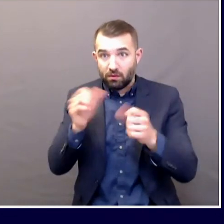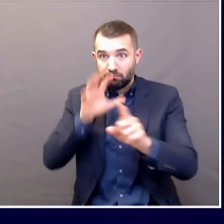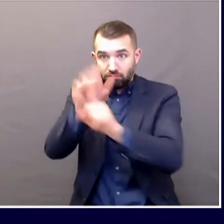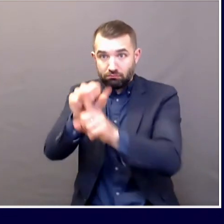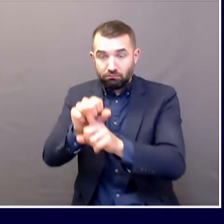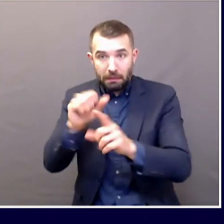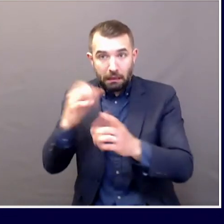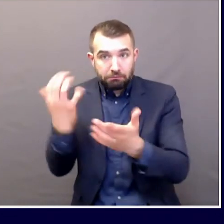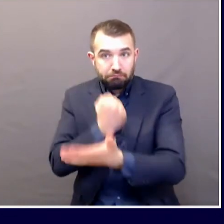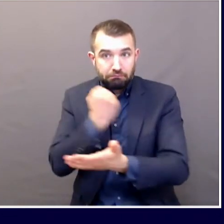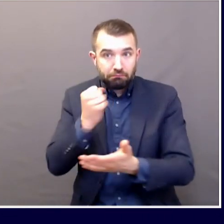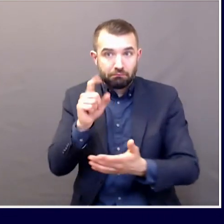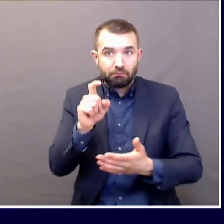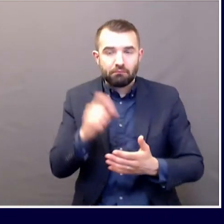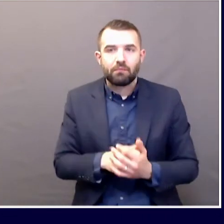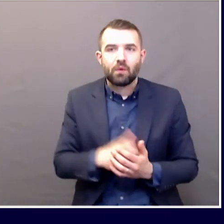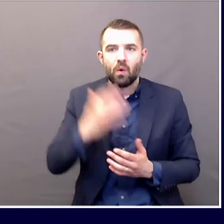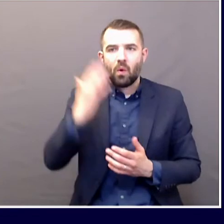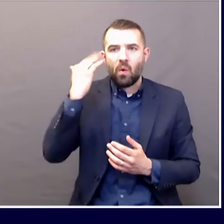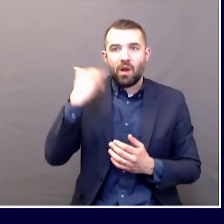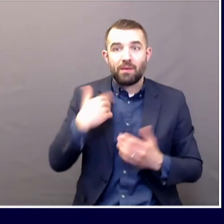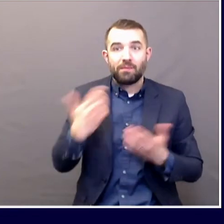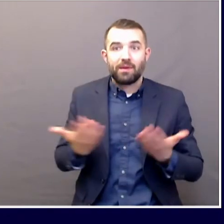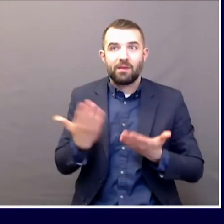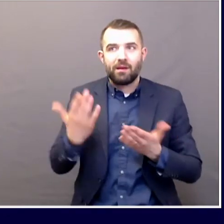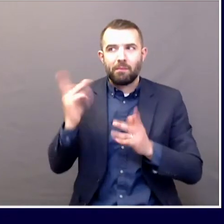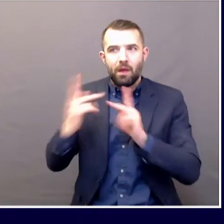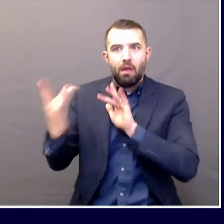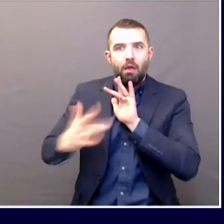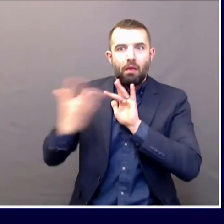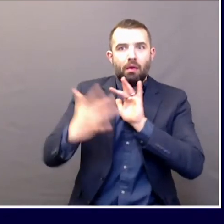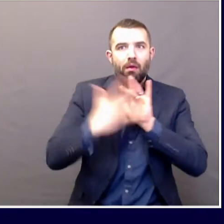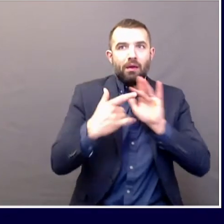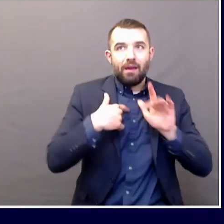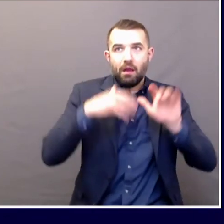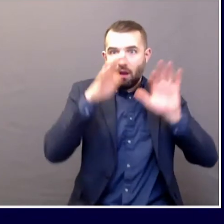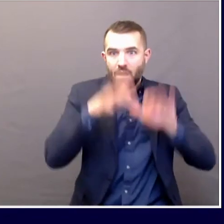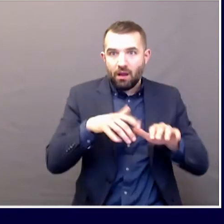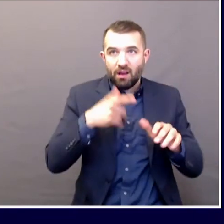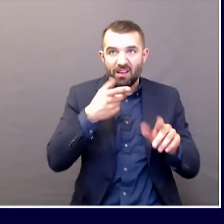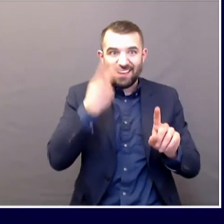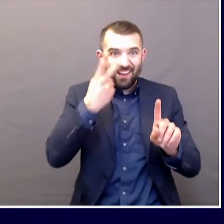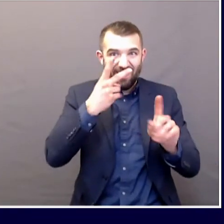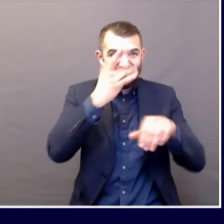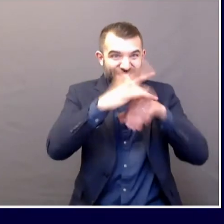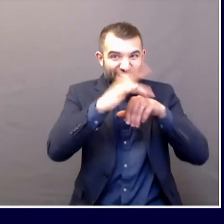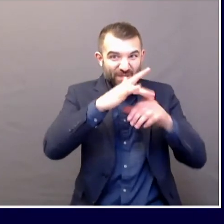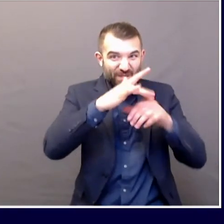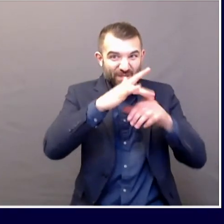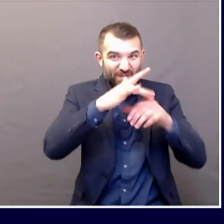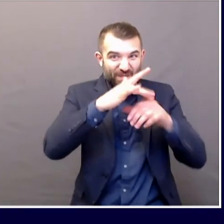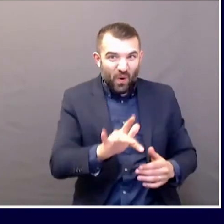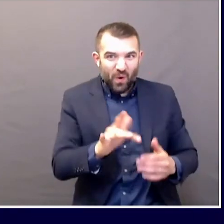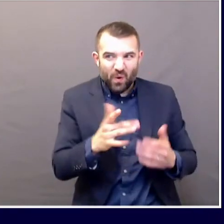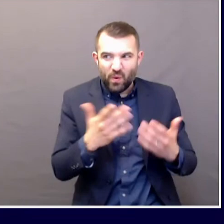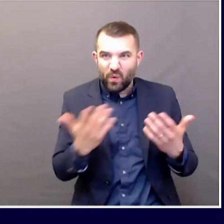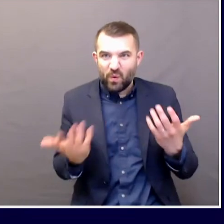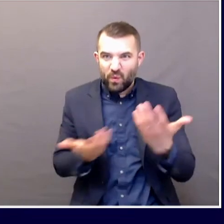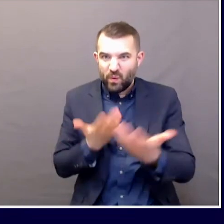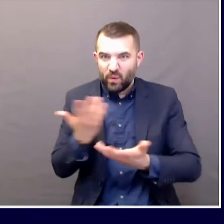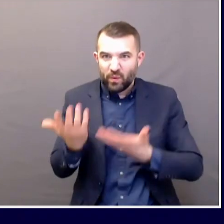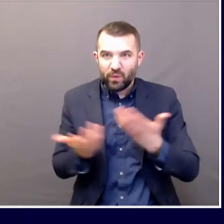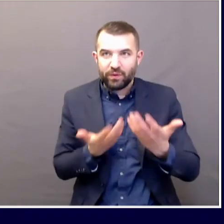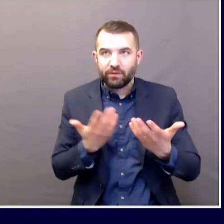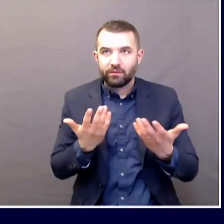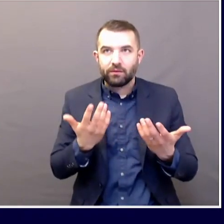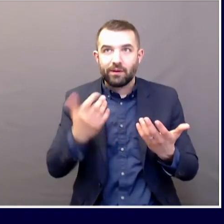response from viewers who are seeing these open slots. They would like to go take these slots. They're seeing these days go by with these